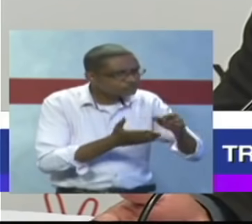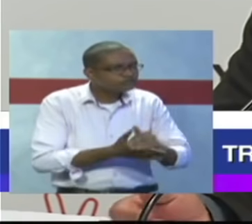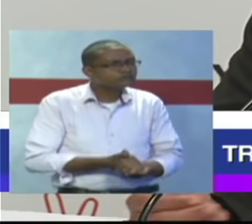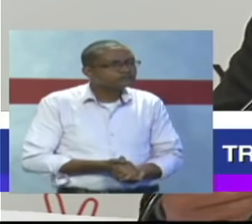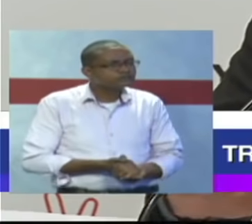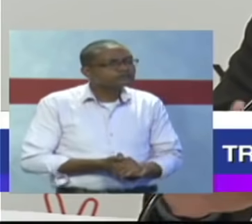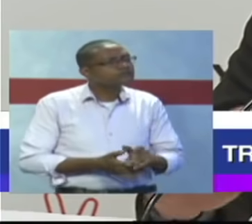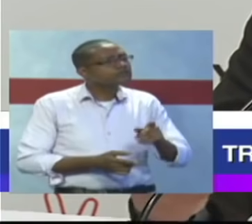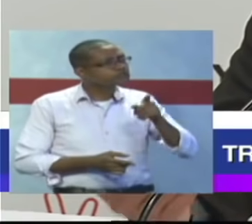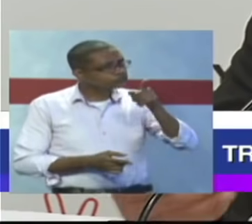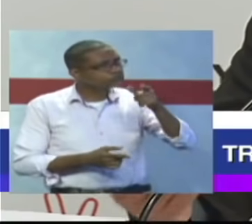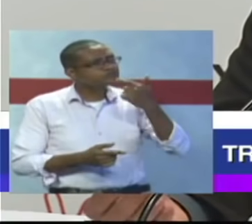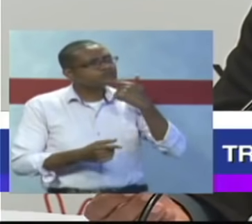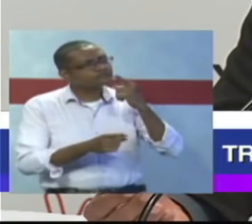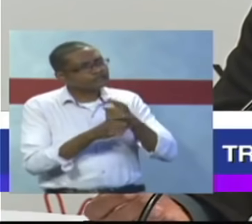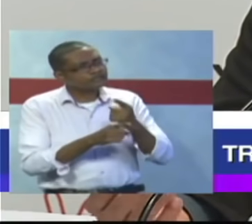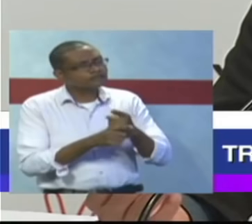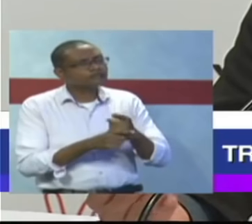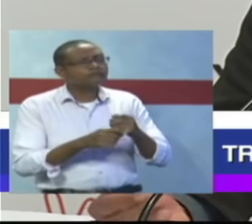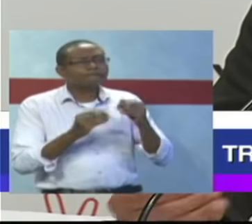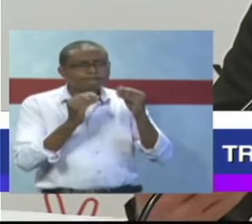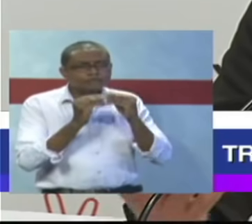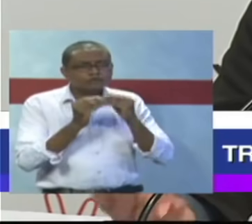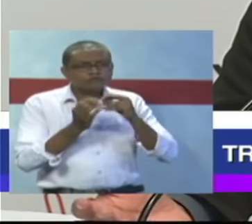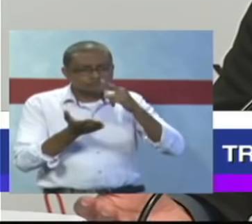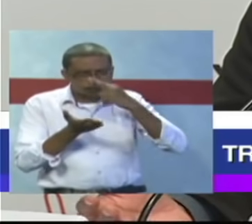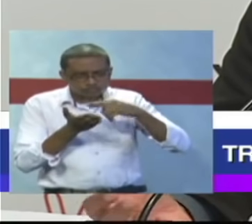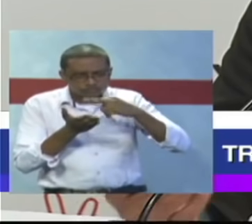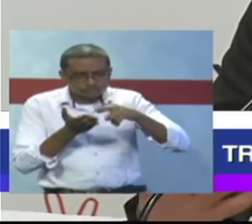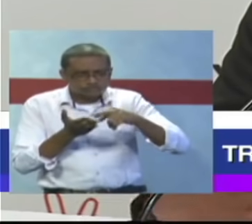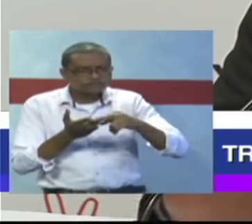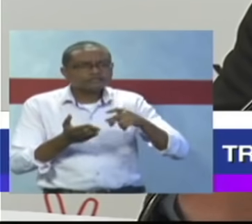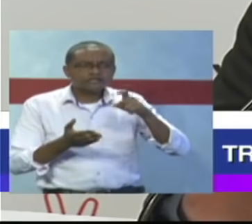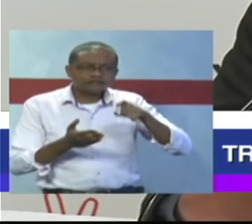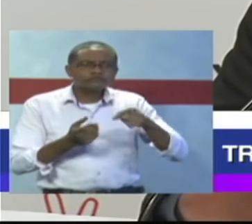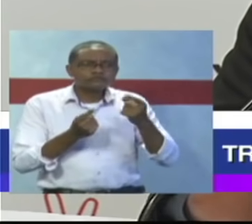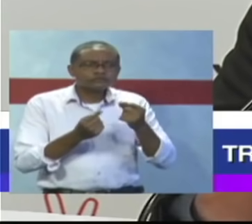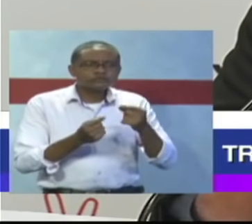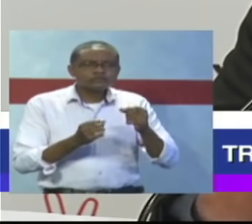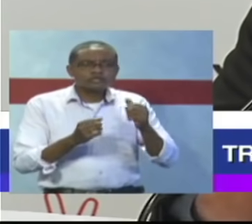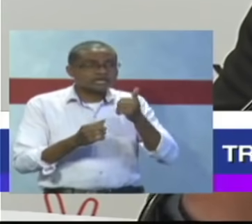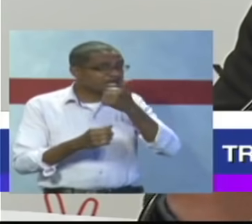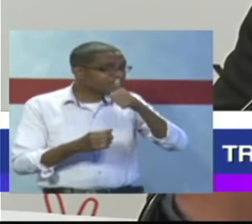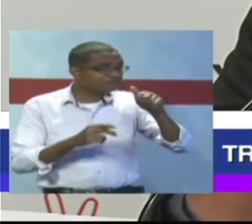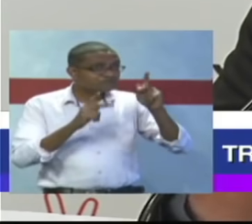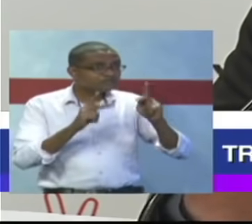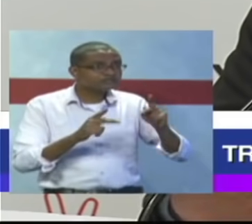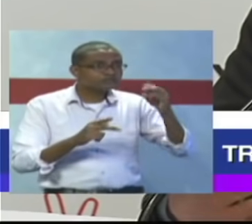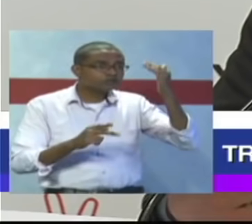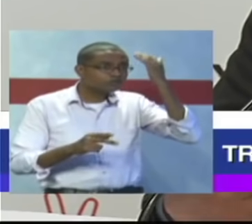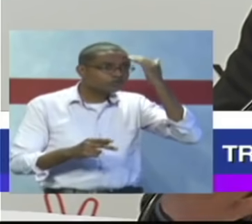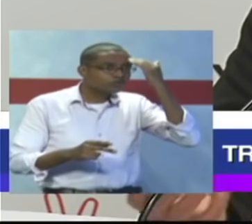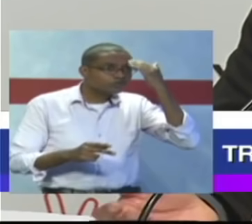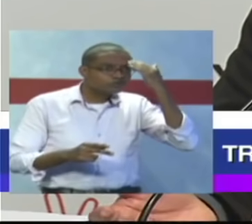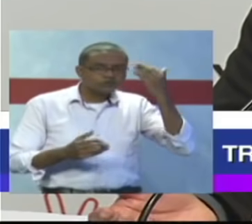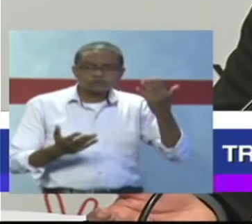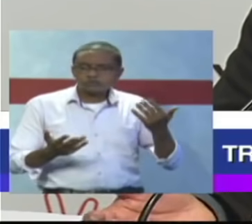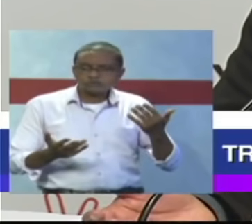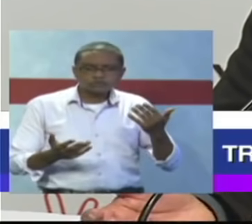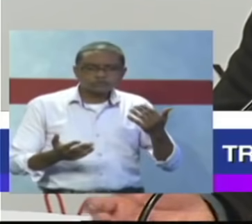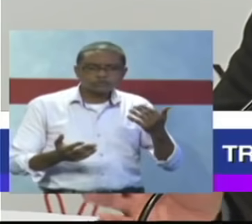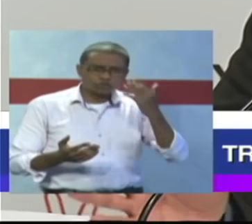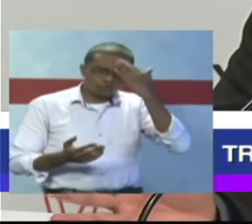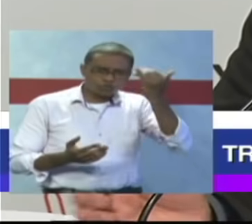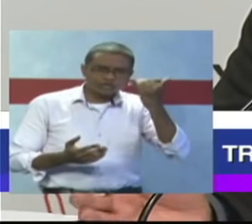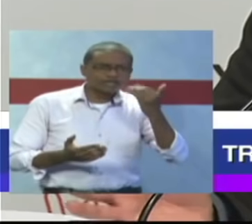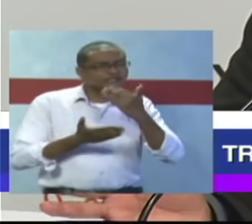rightly said and appreciate. No one knows the actual incidence of menstrual disturbance, and this is a worldwide,